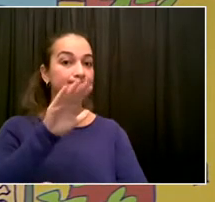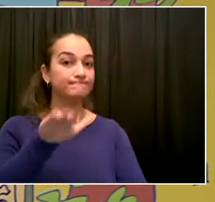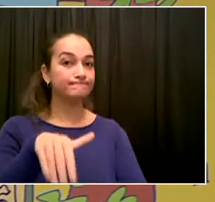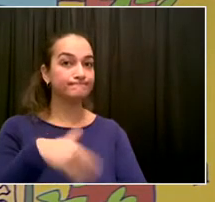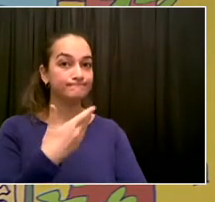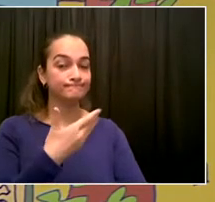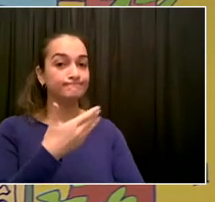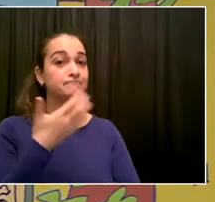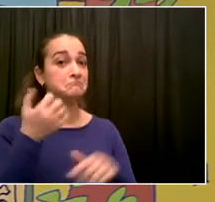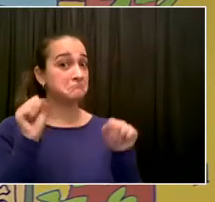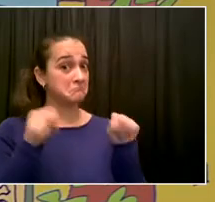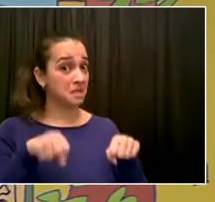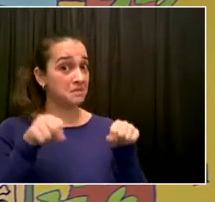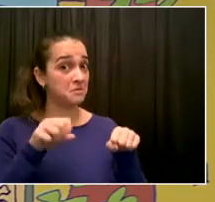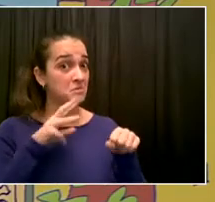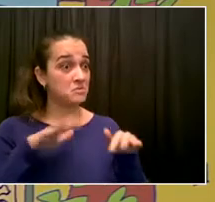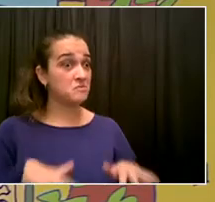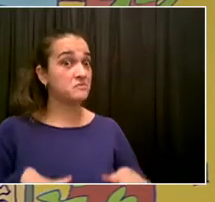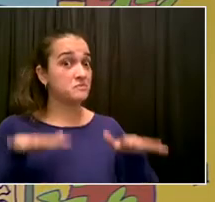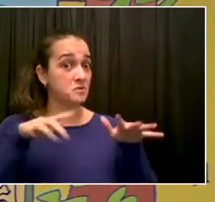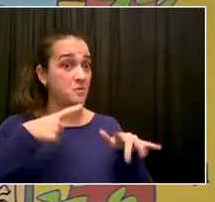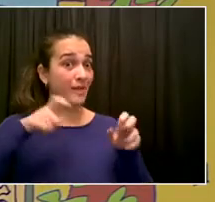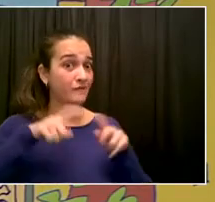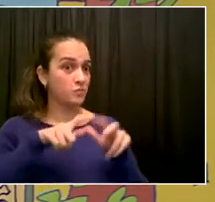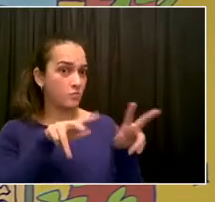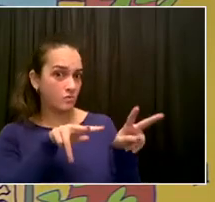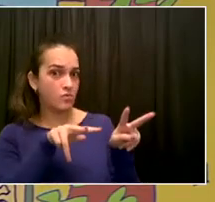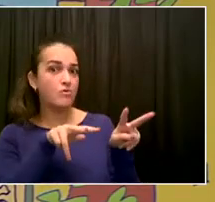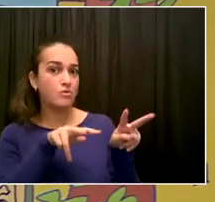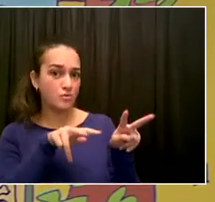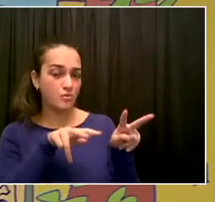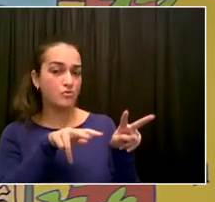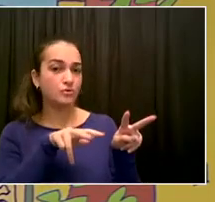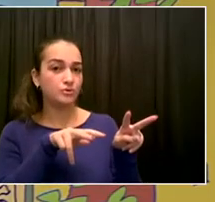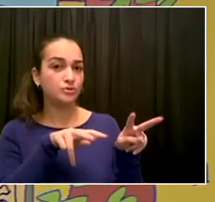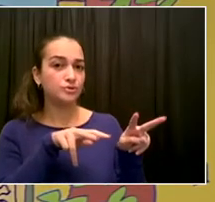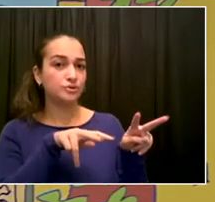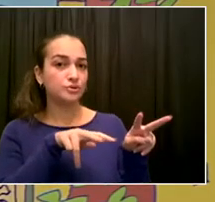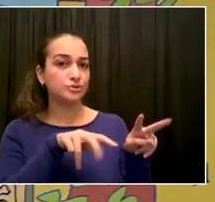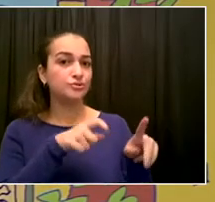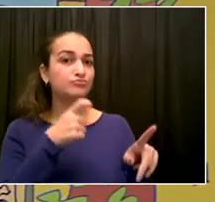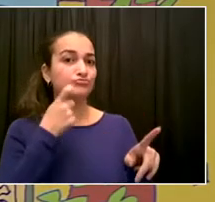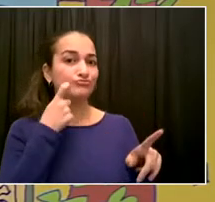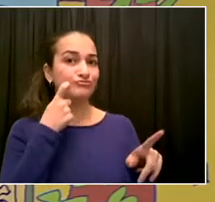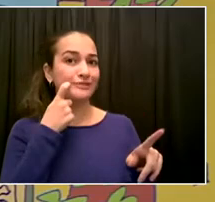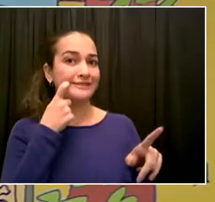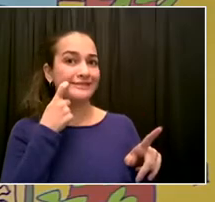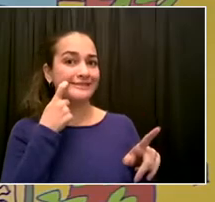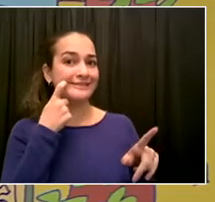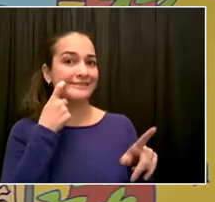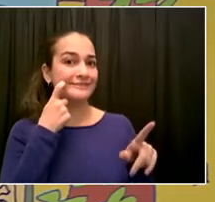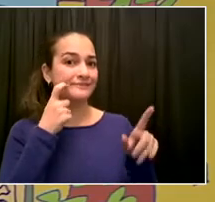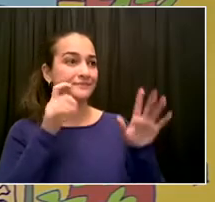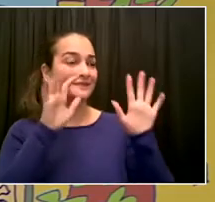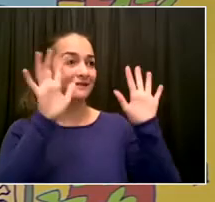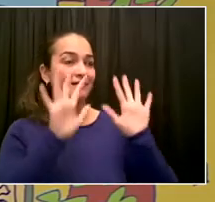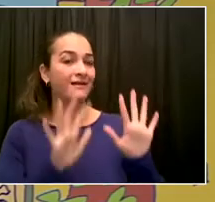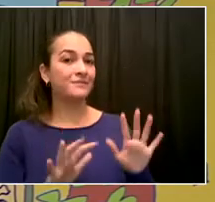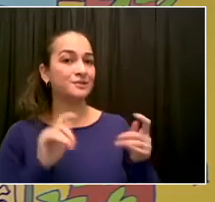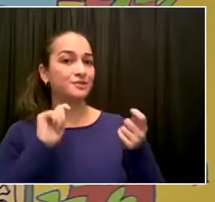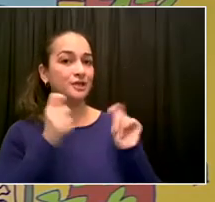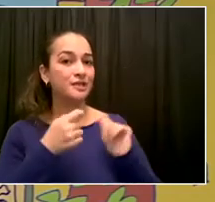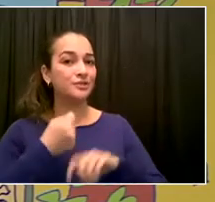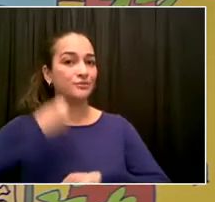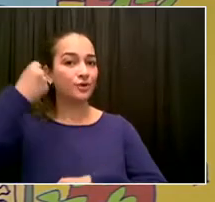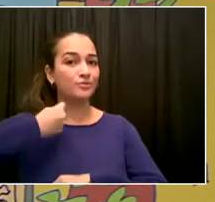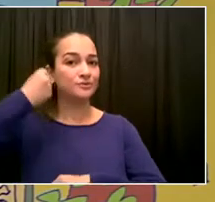climate change protest on the FDR, I wanted to ask on behalf of some of the families who live on a street in Hollis.